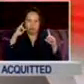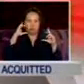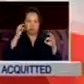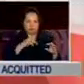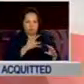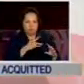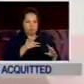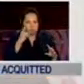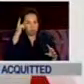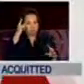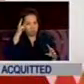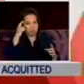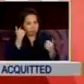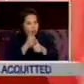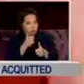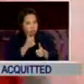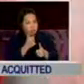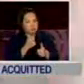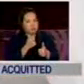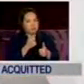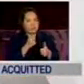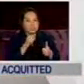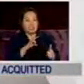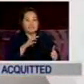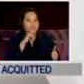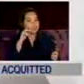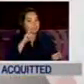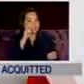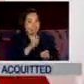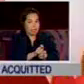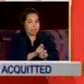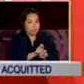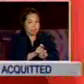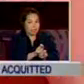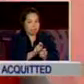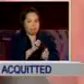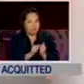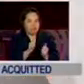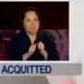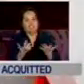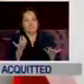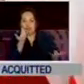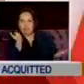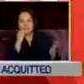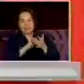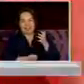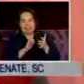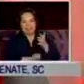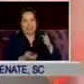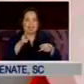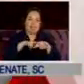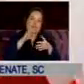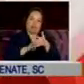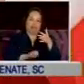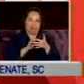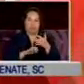accept the slight inaccuracies, because if we leave no room for those, then believe me, no government official will